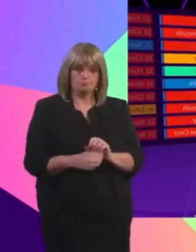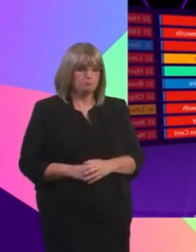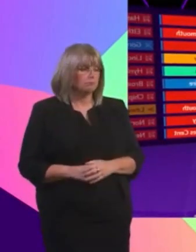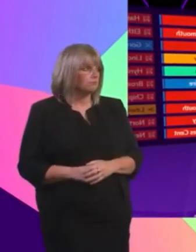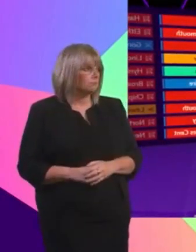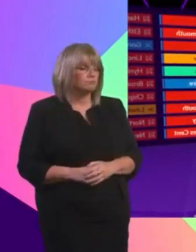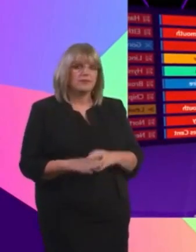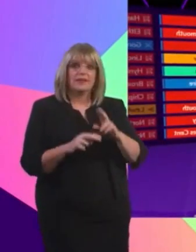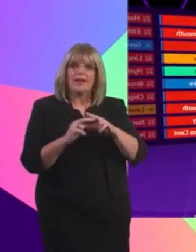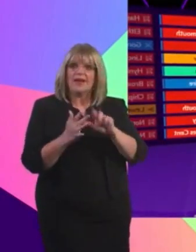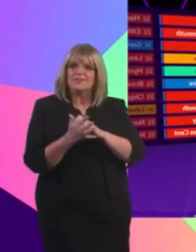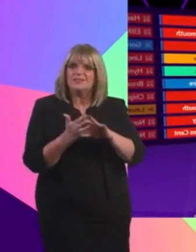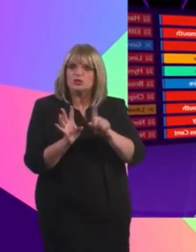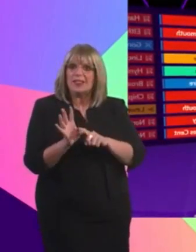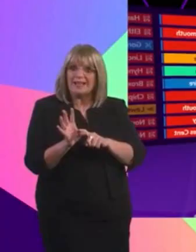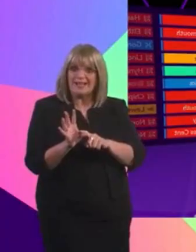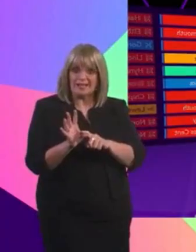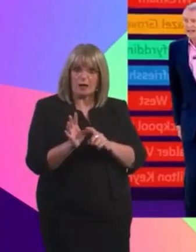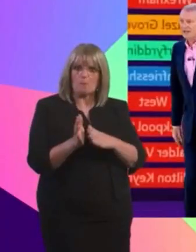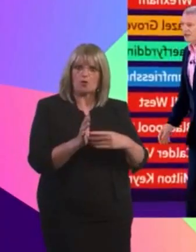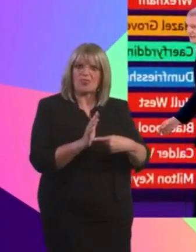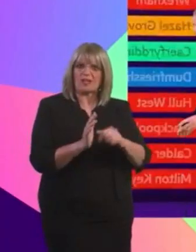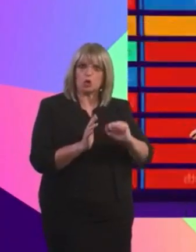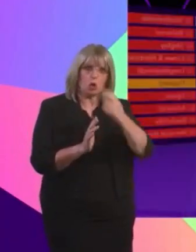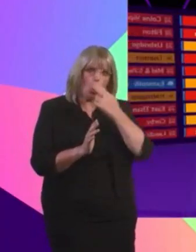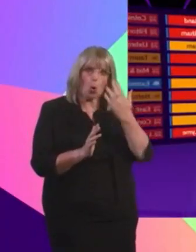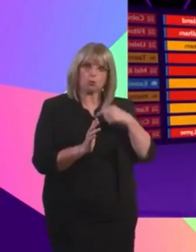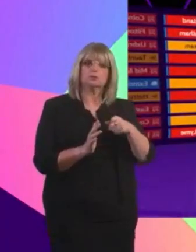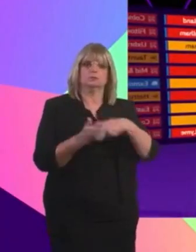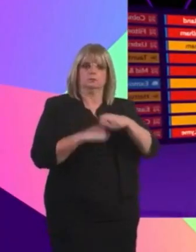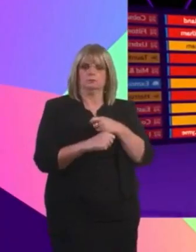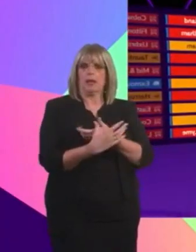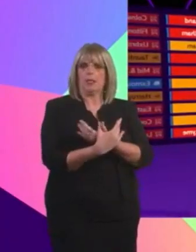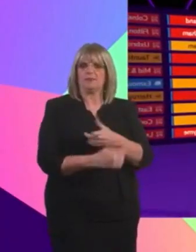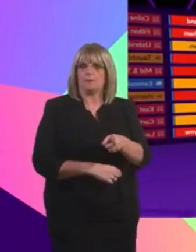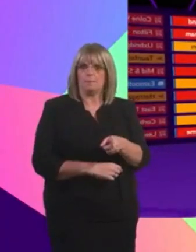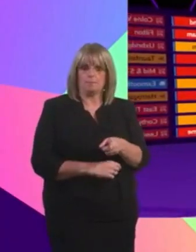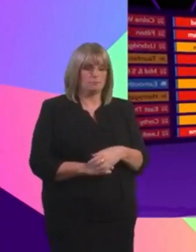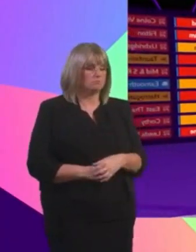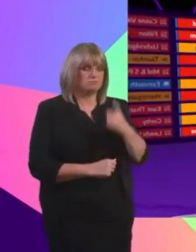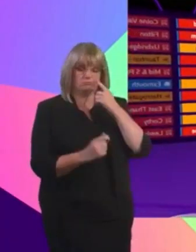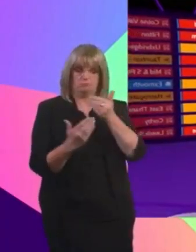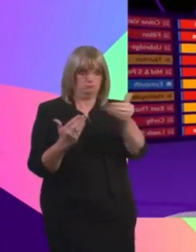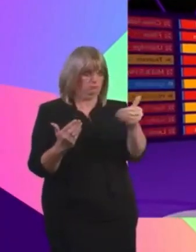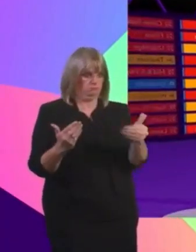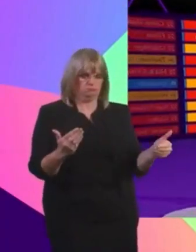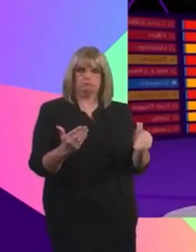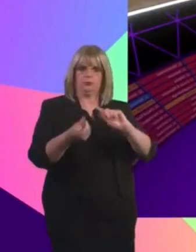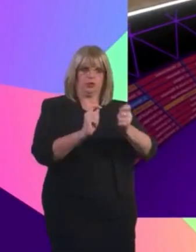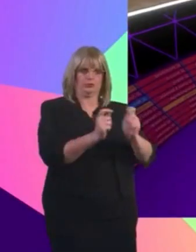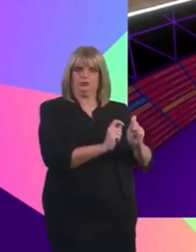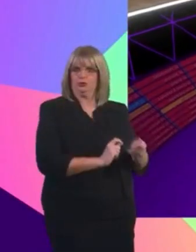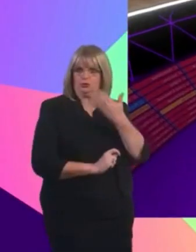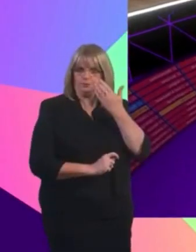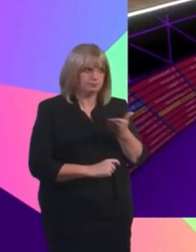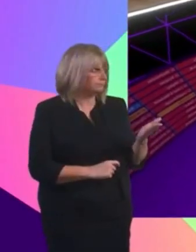for the SNP. I appreciate that this is a blow for Douglas Alexander. I truly hope he will remain to see his future in politics once